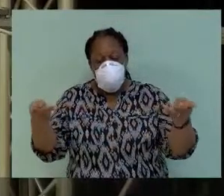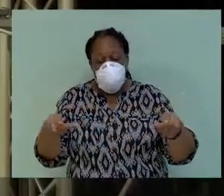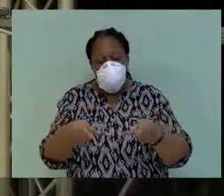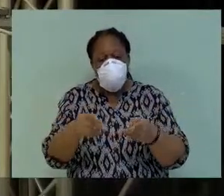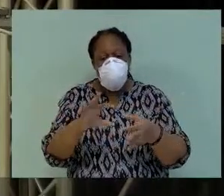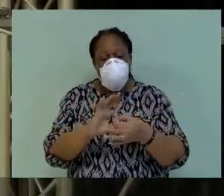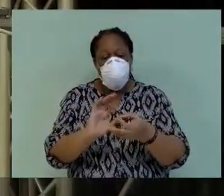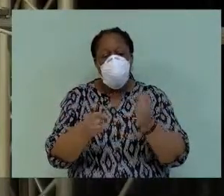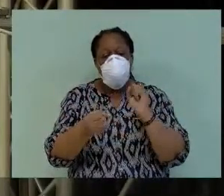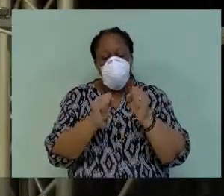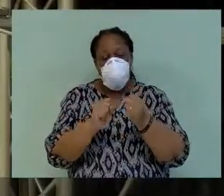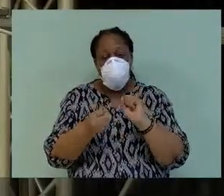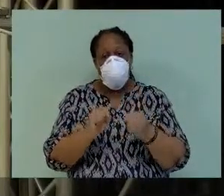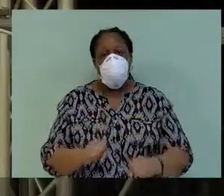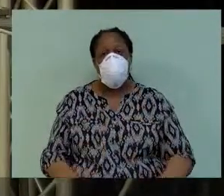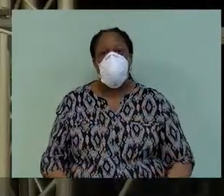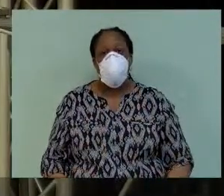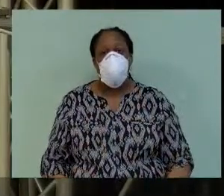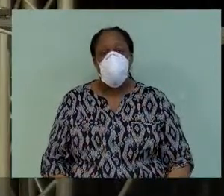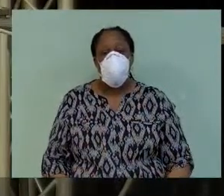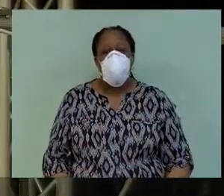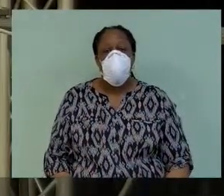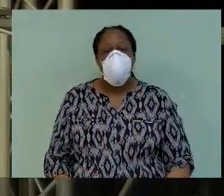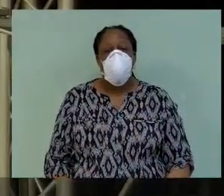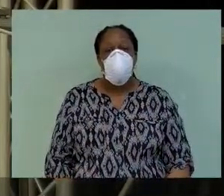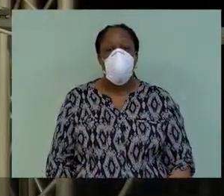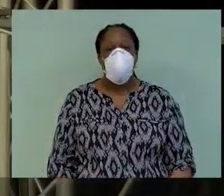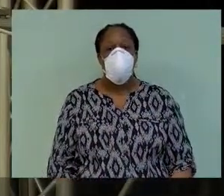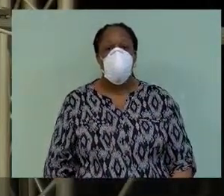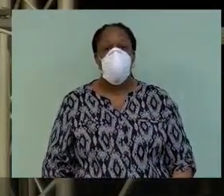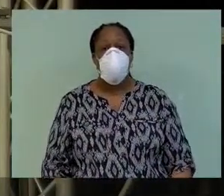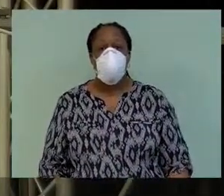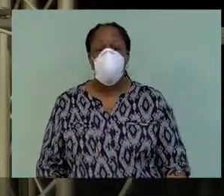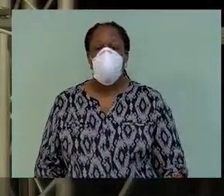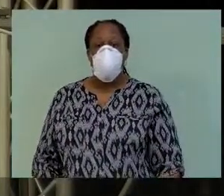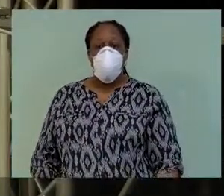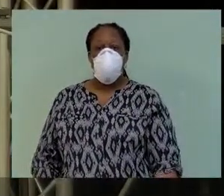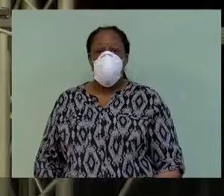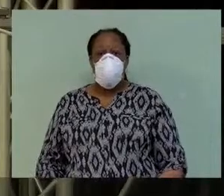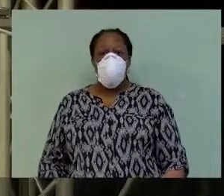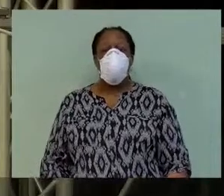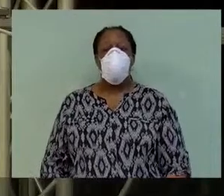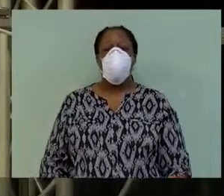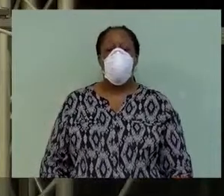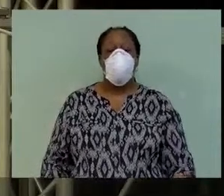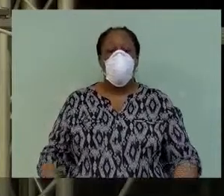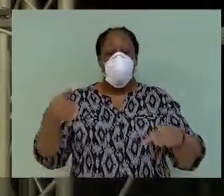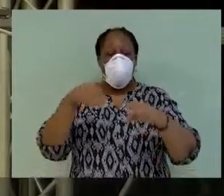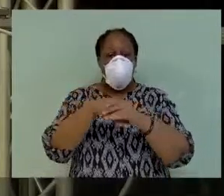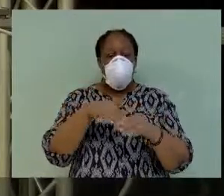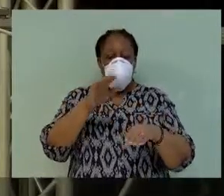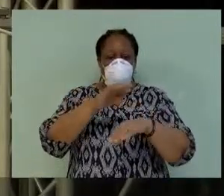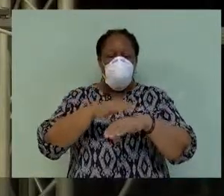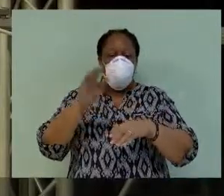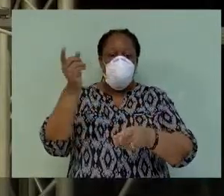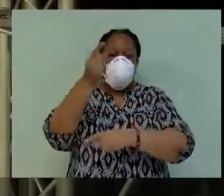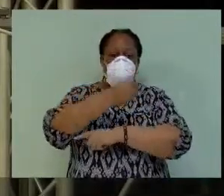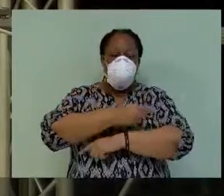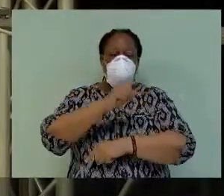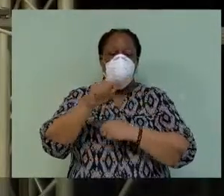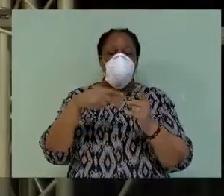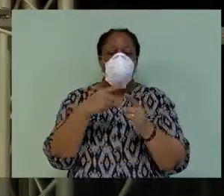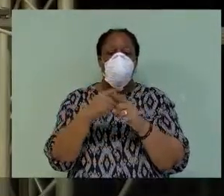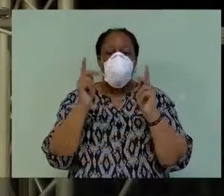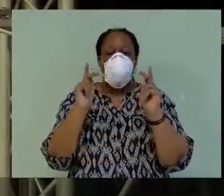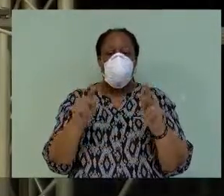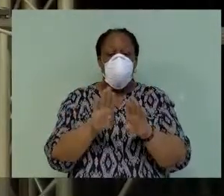ministry's attention is that during the days when persons are given the opportunity to move